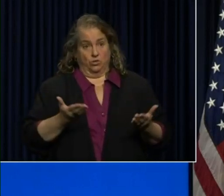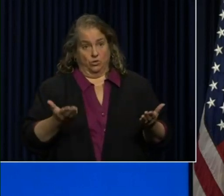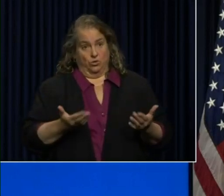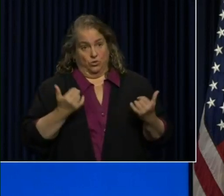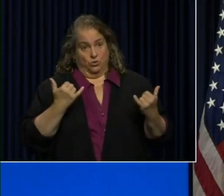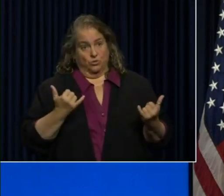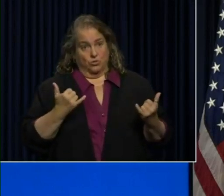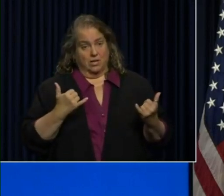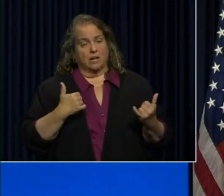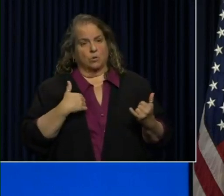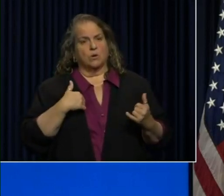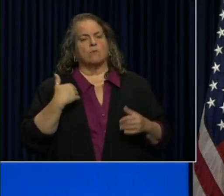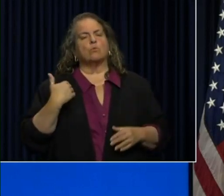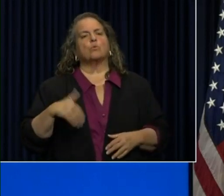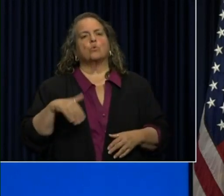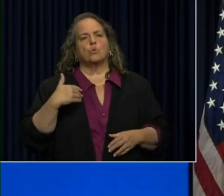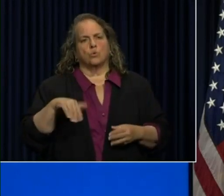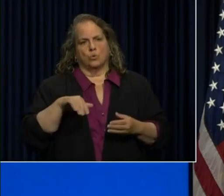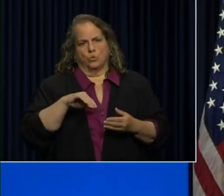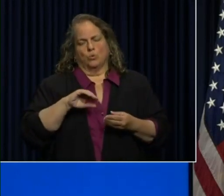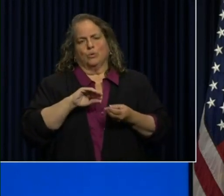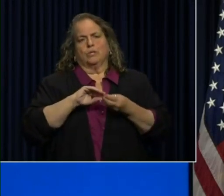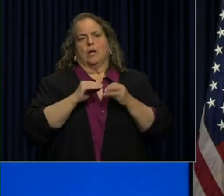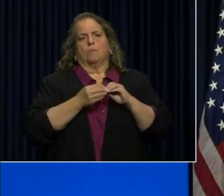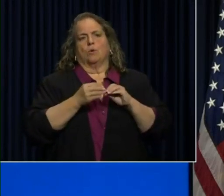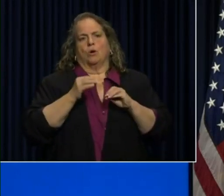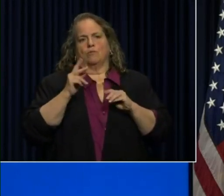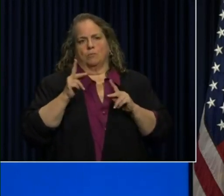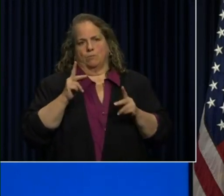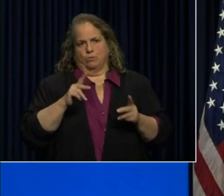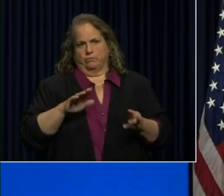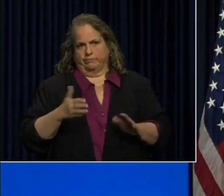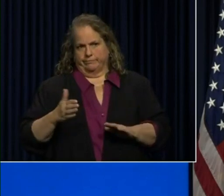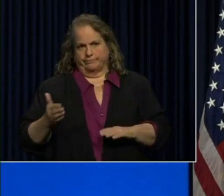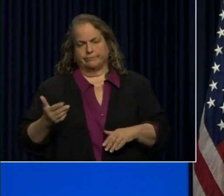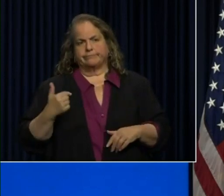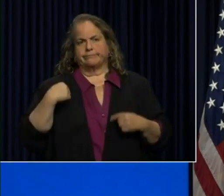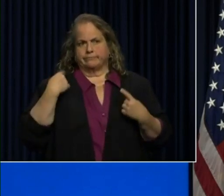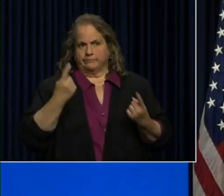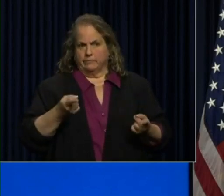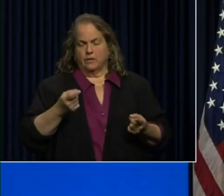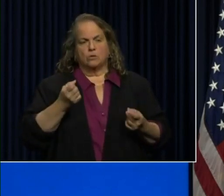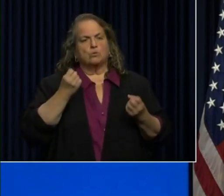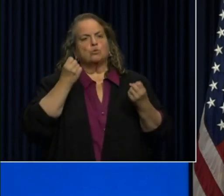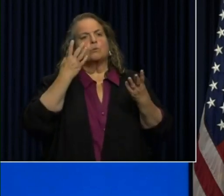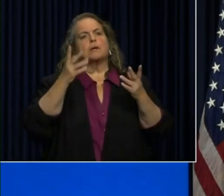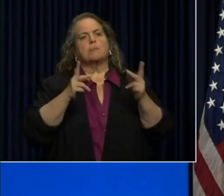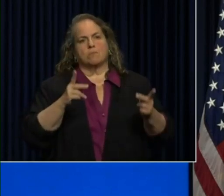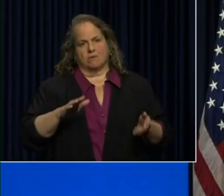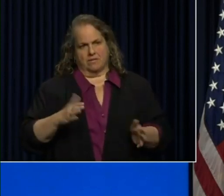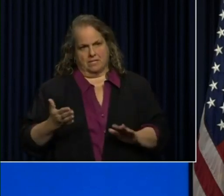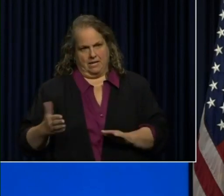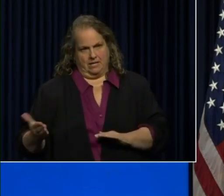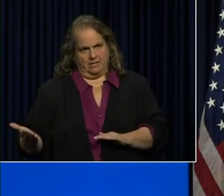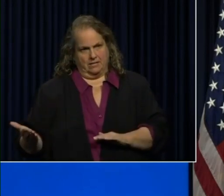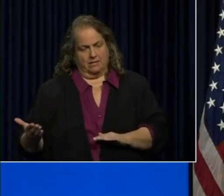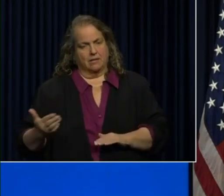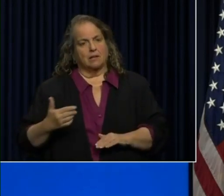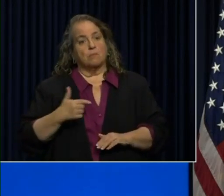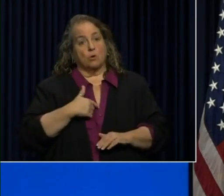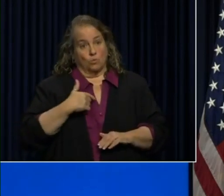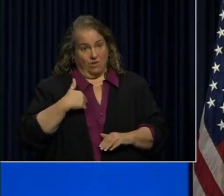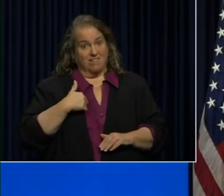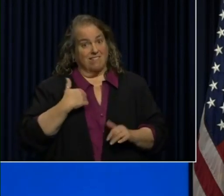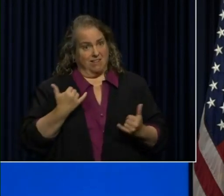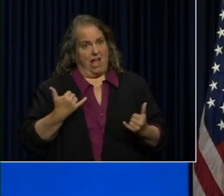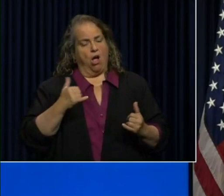have substantial loss. There are far too many that have been taken from us. We are flattening this